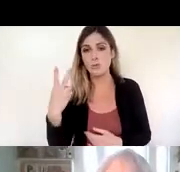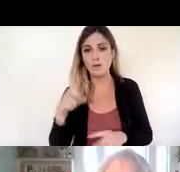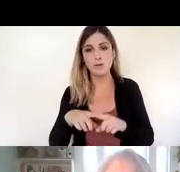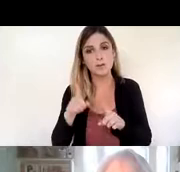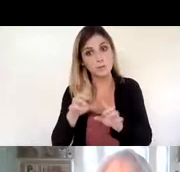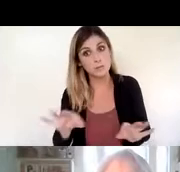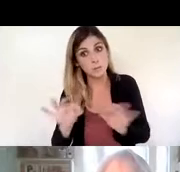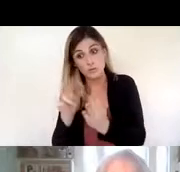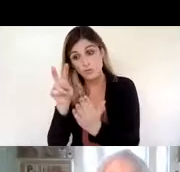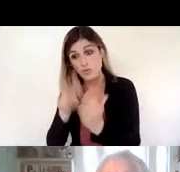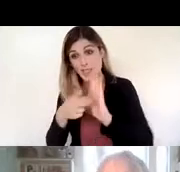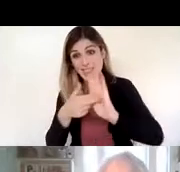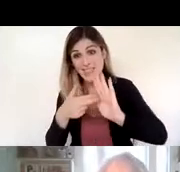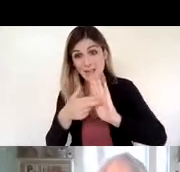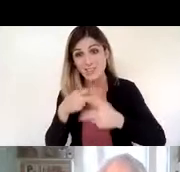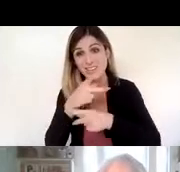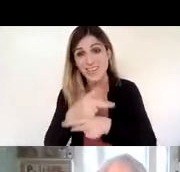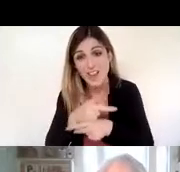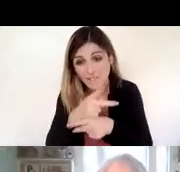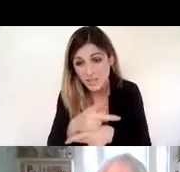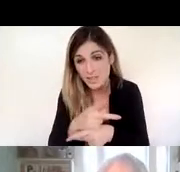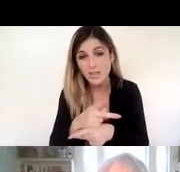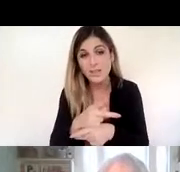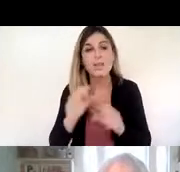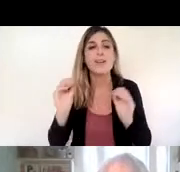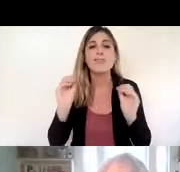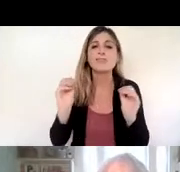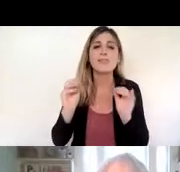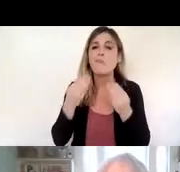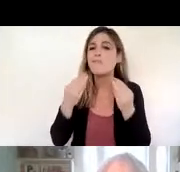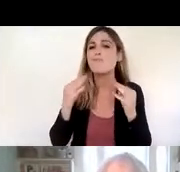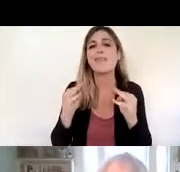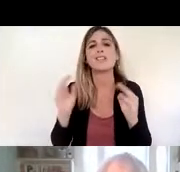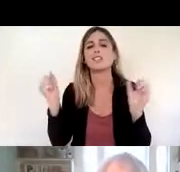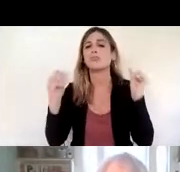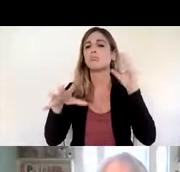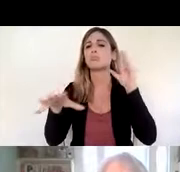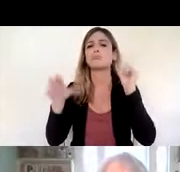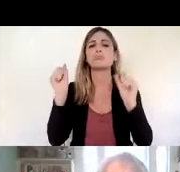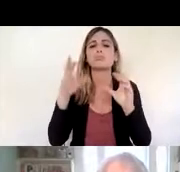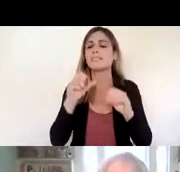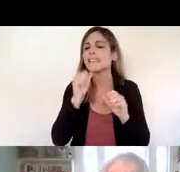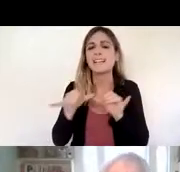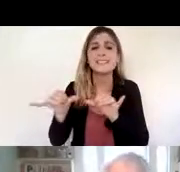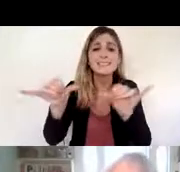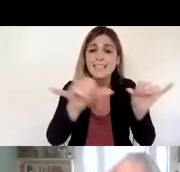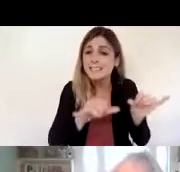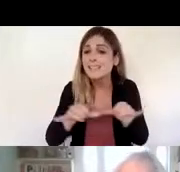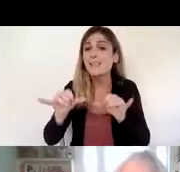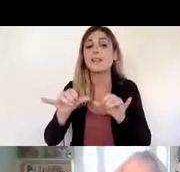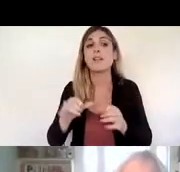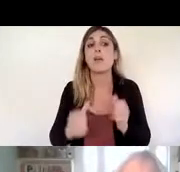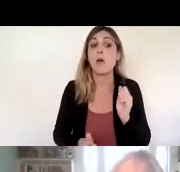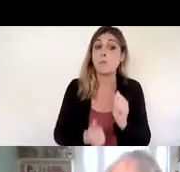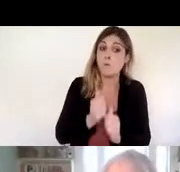read labels carefully because there's no rhyme or reason to this. There is, it's just not very consistent. Most veggie